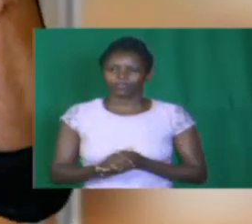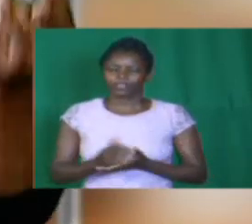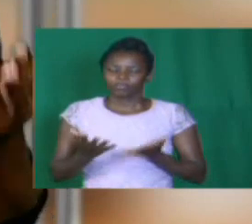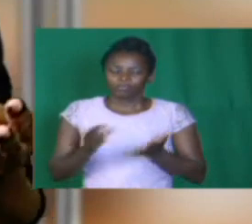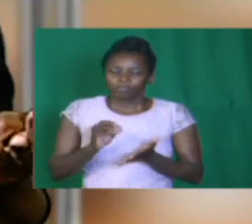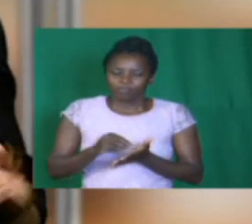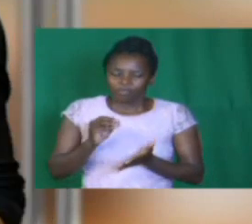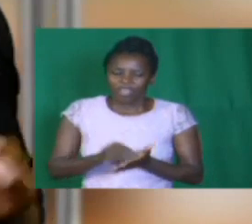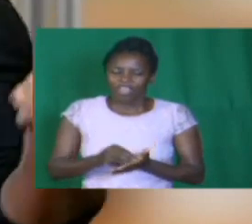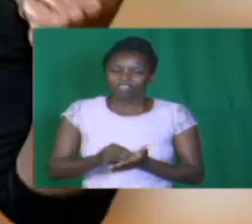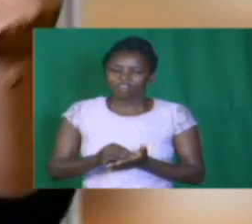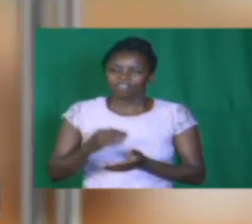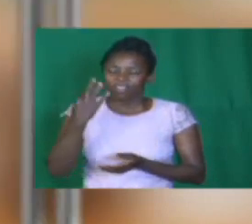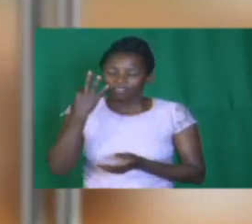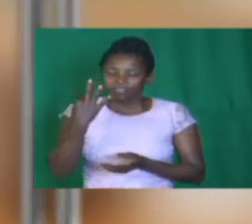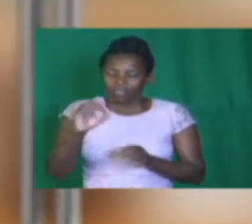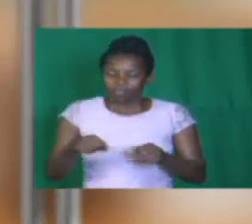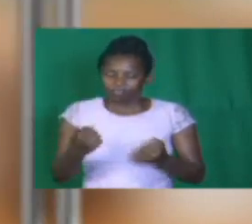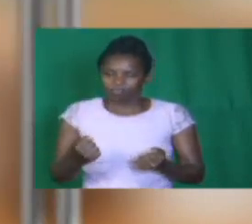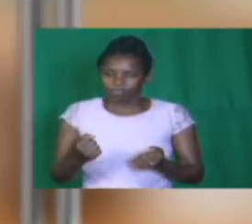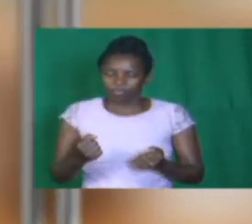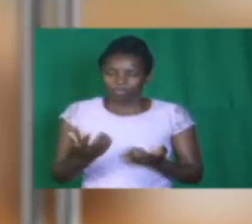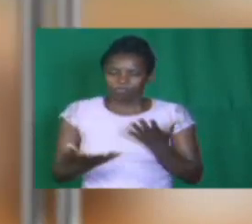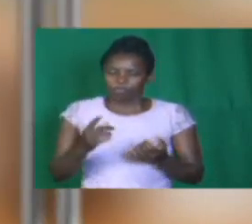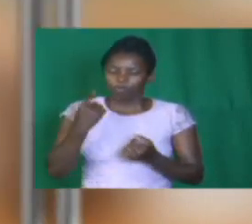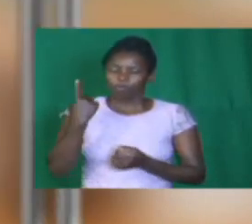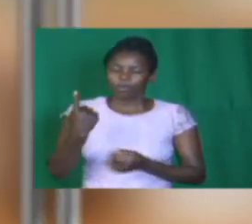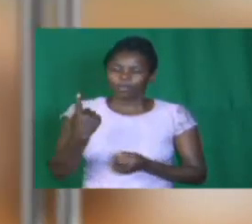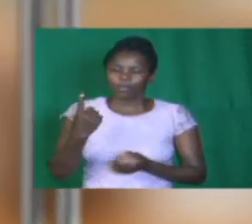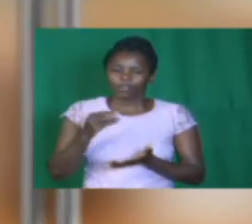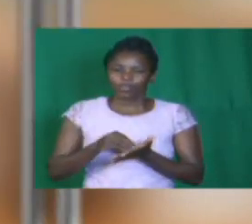3 possible cases. One is where you have